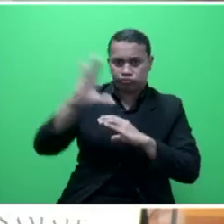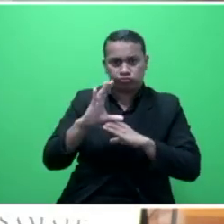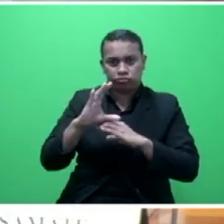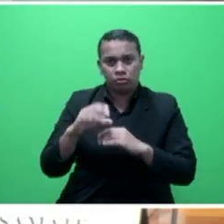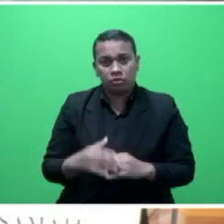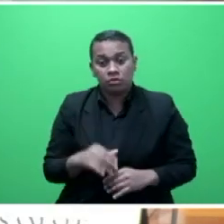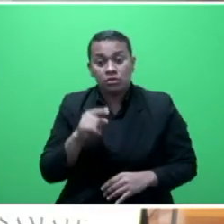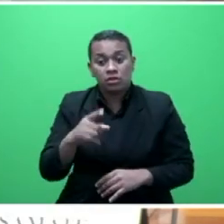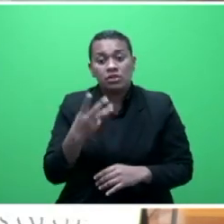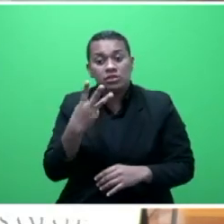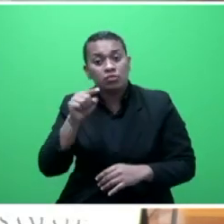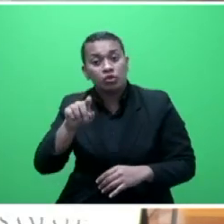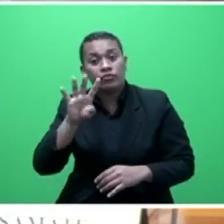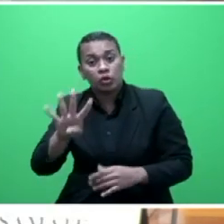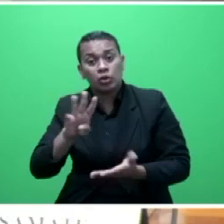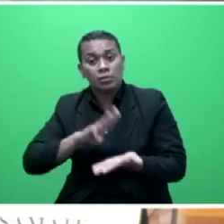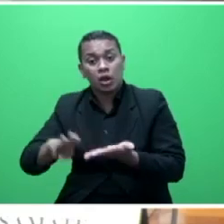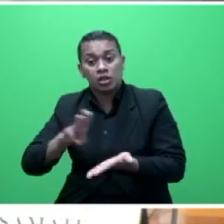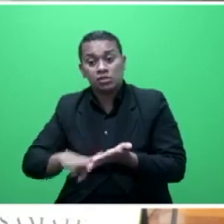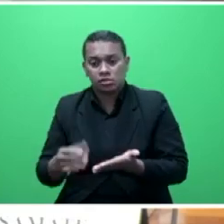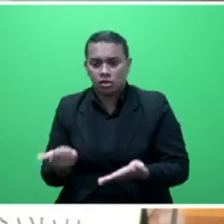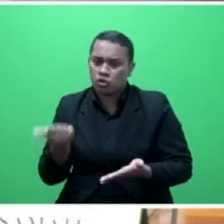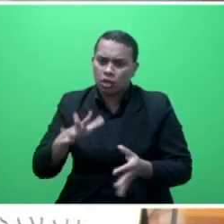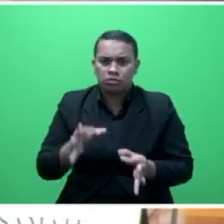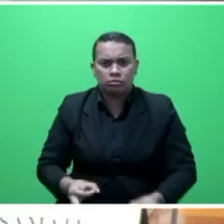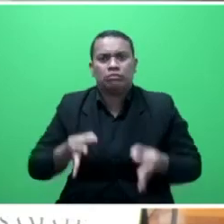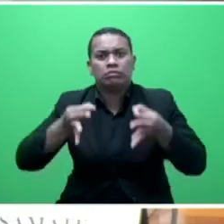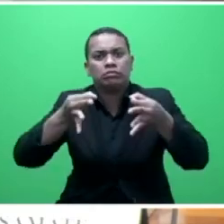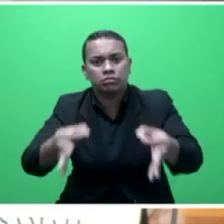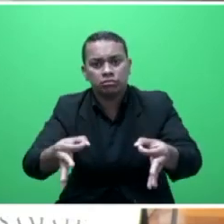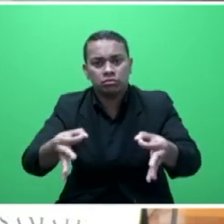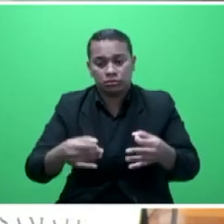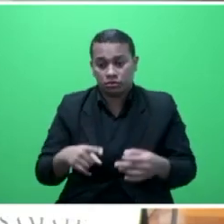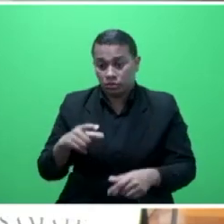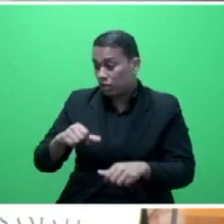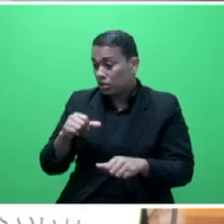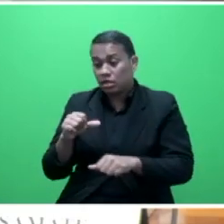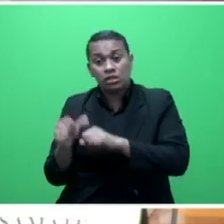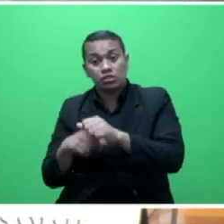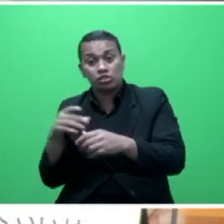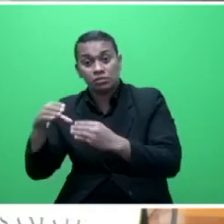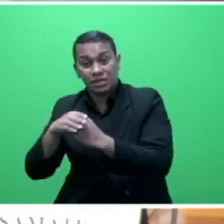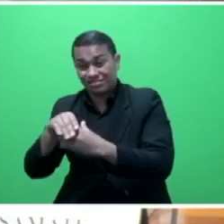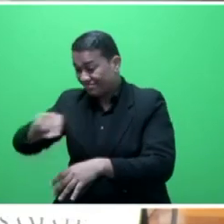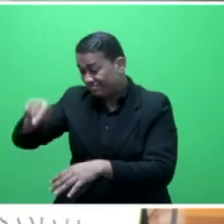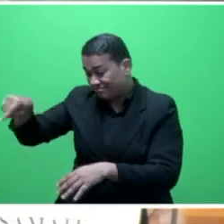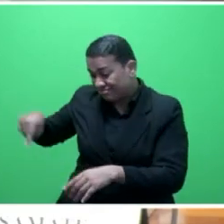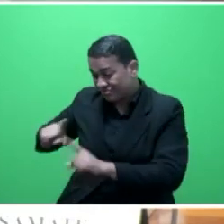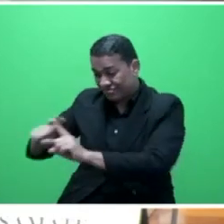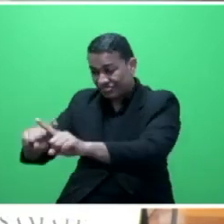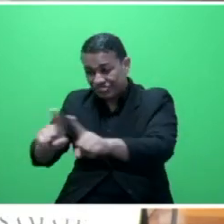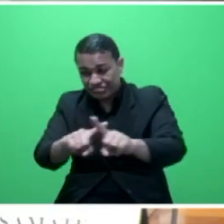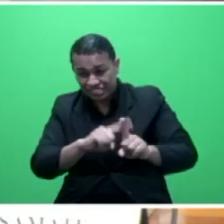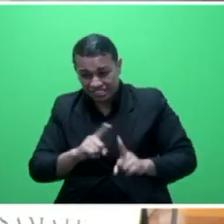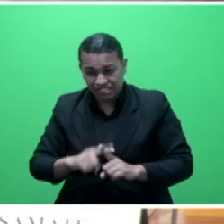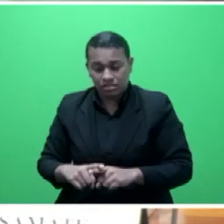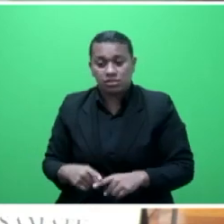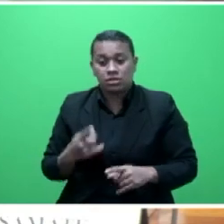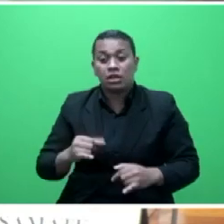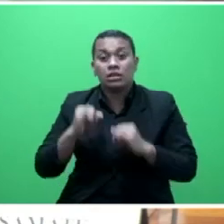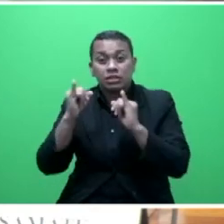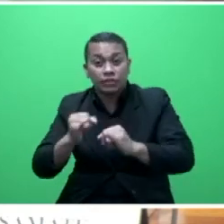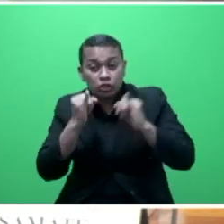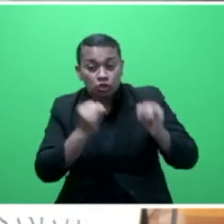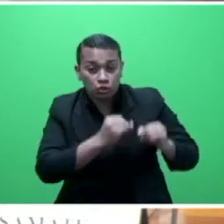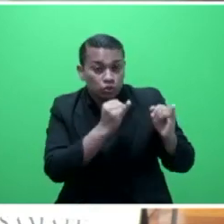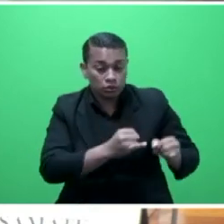billion in loan repayments already deferred, the Association of Banks have agreed to, on a case-by-case basis, extend loan